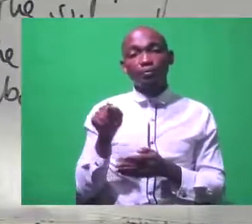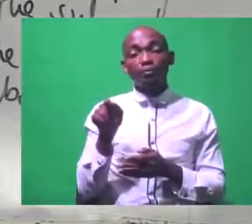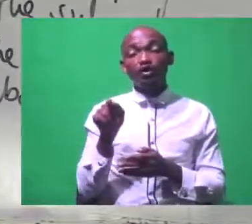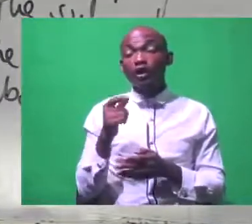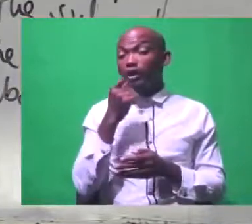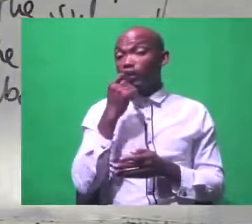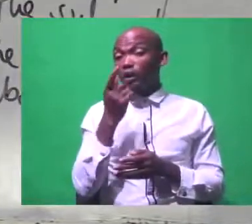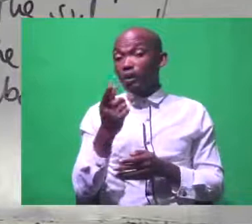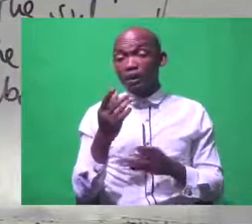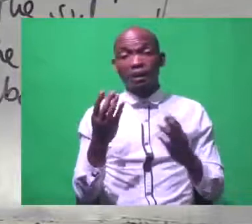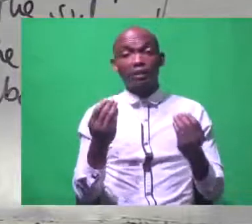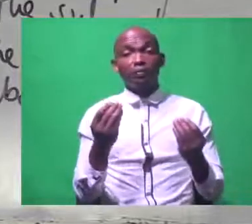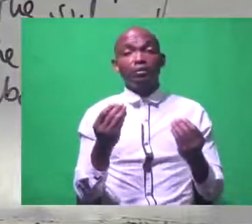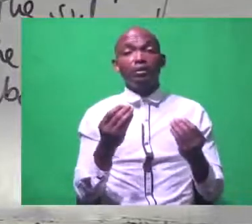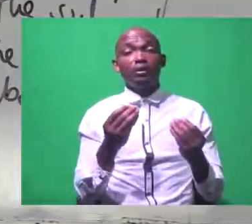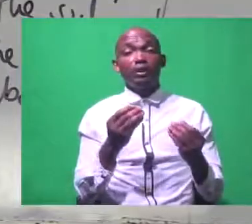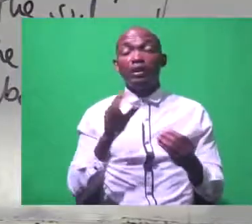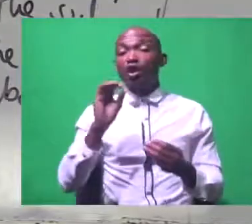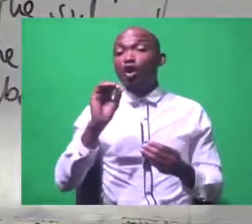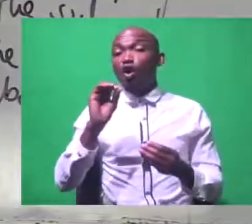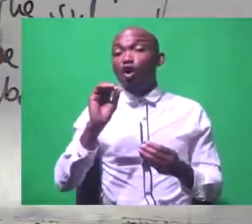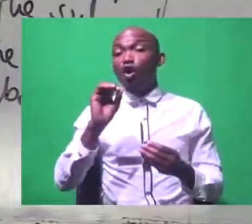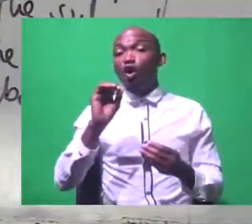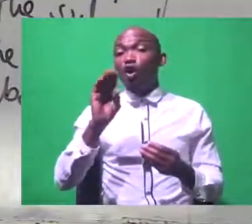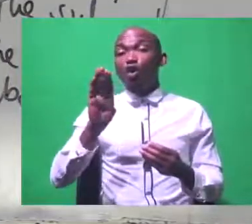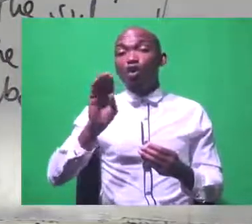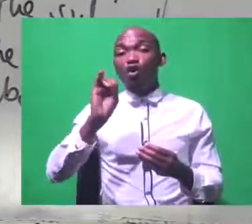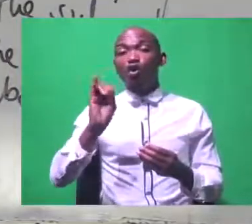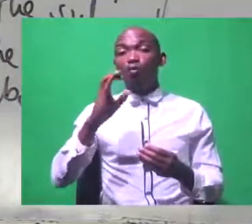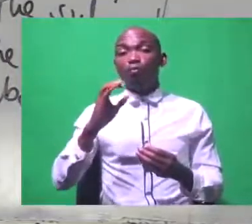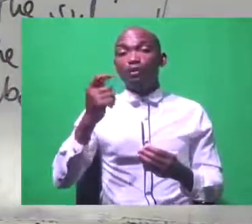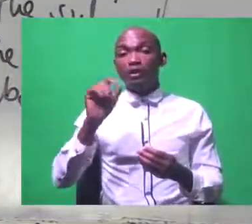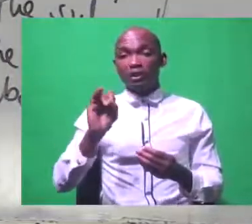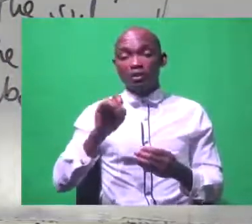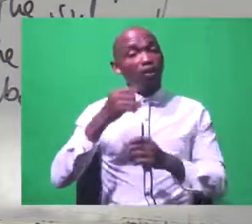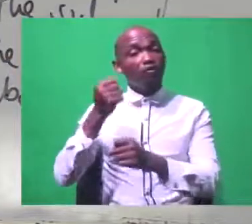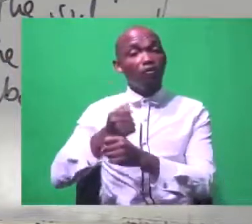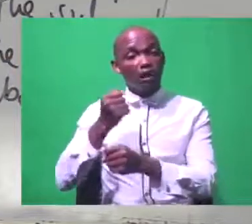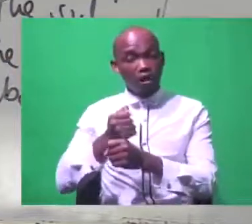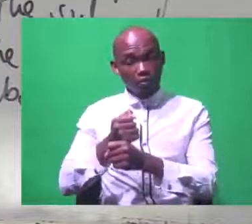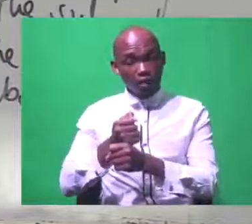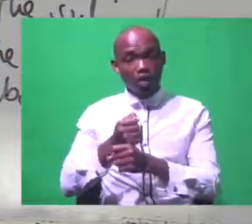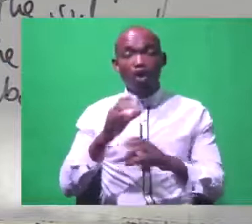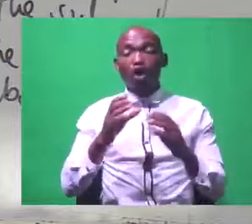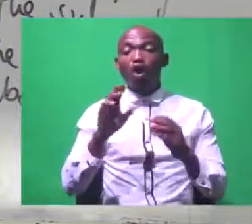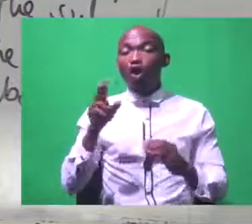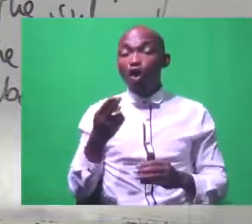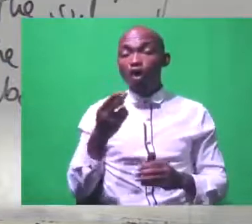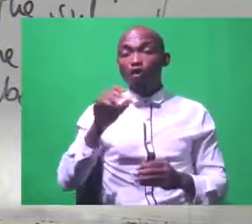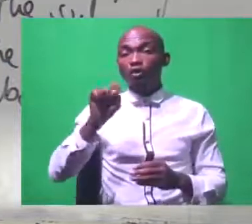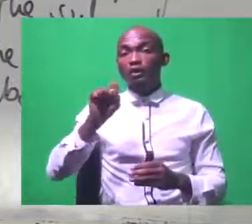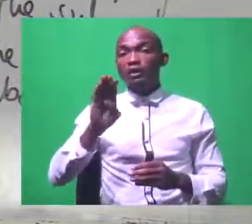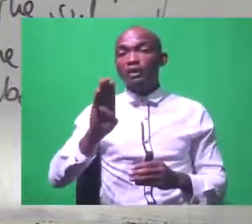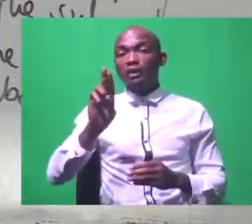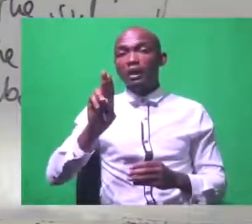Here, simply we can say the object of labor or the subject of labor is where a human being